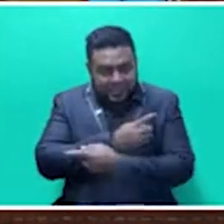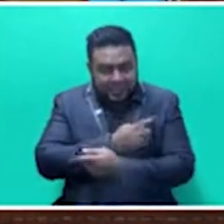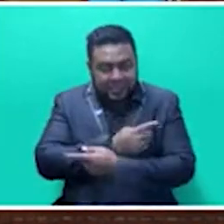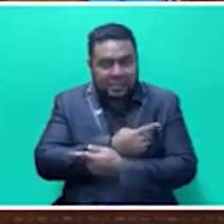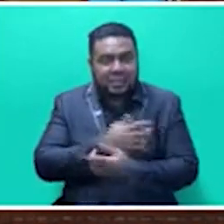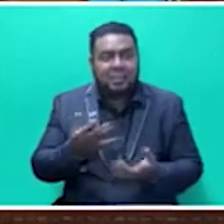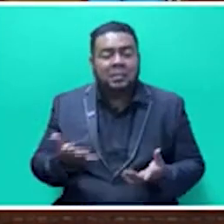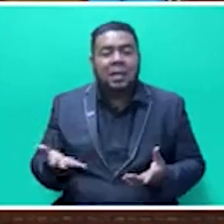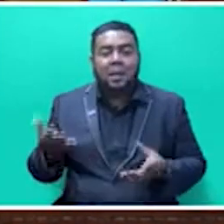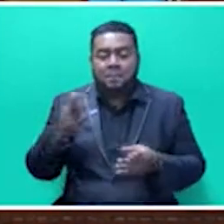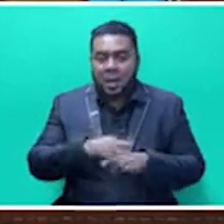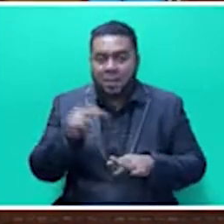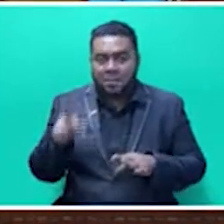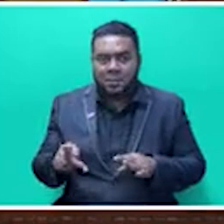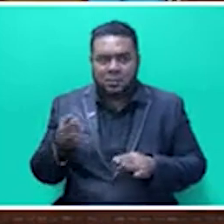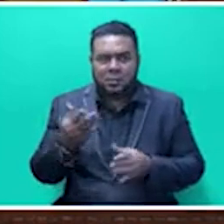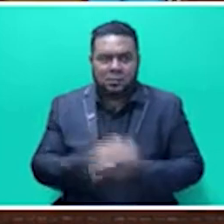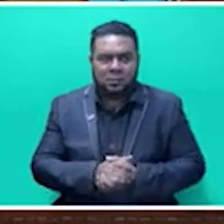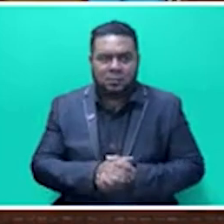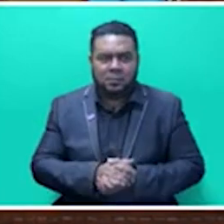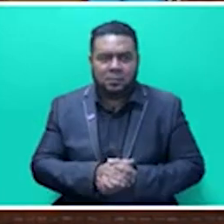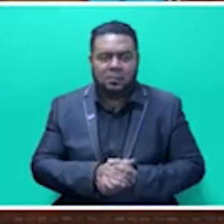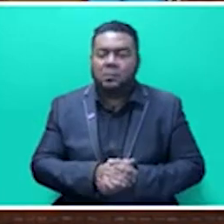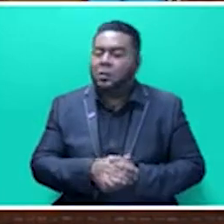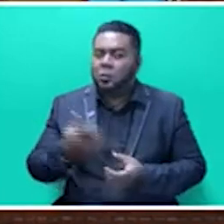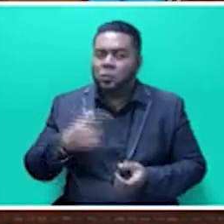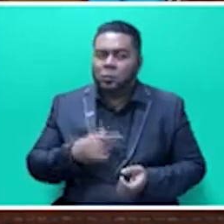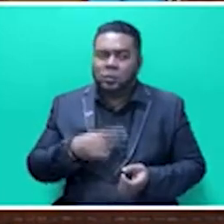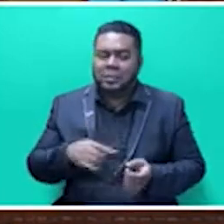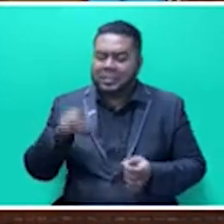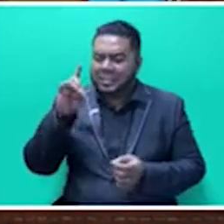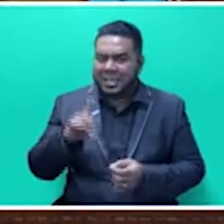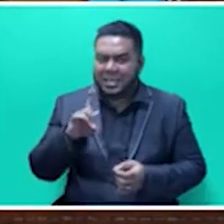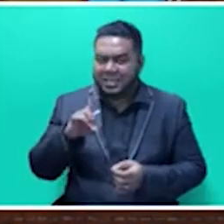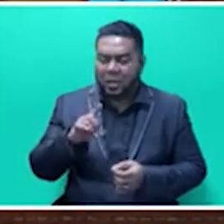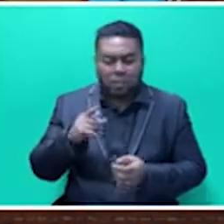into disrepute, which are a contravention of Standing Orders